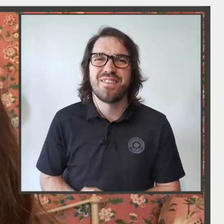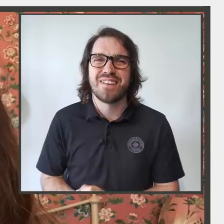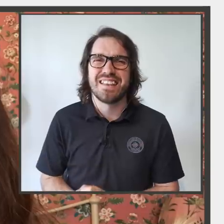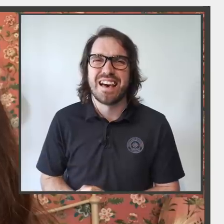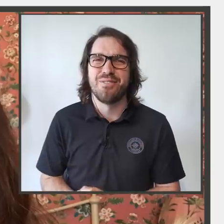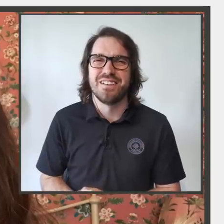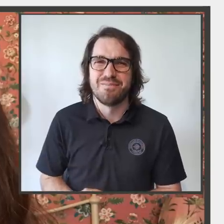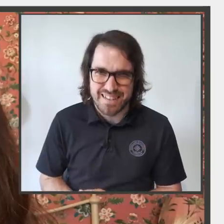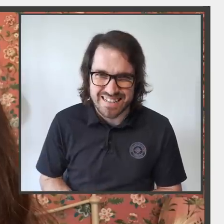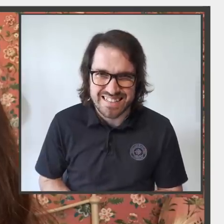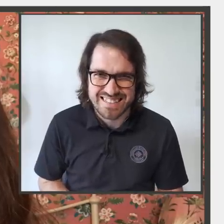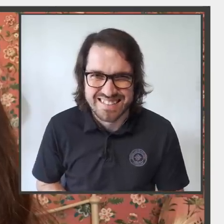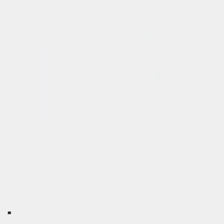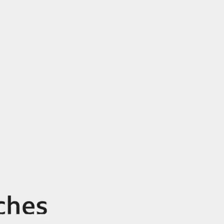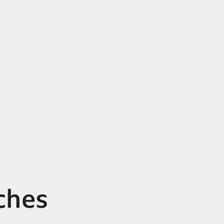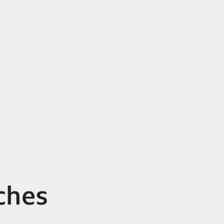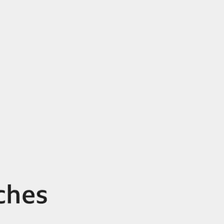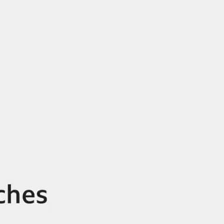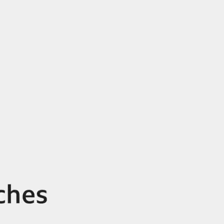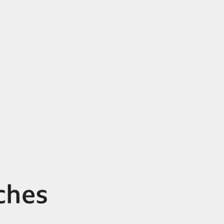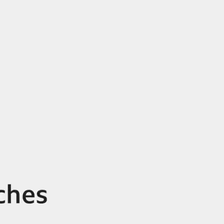let's have a look at that one, please.